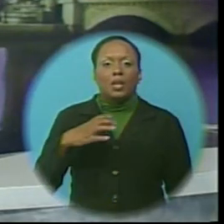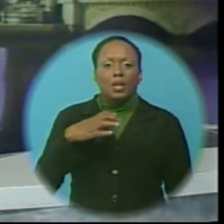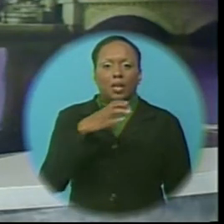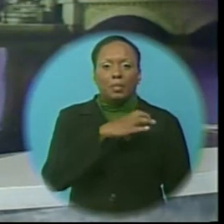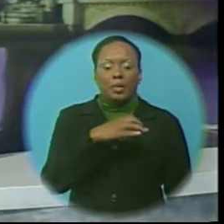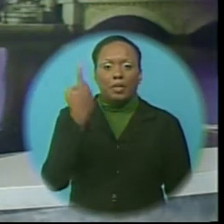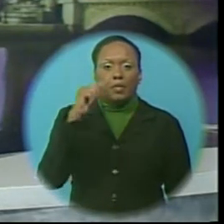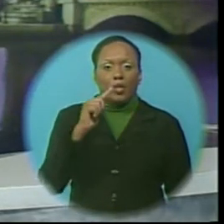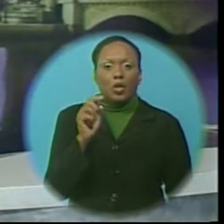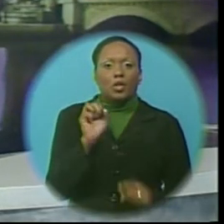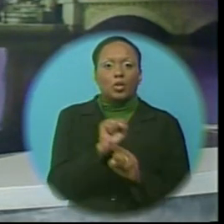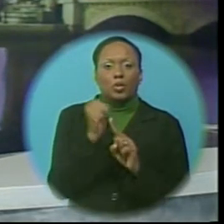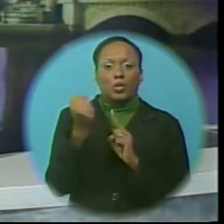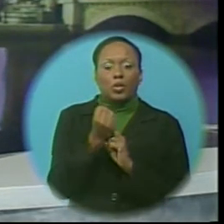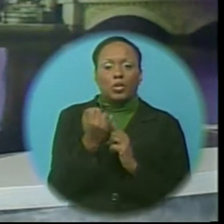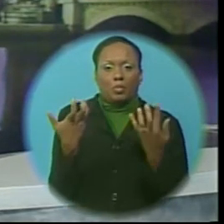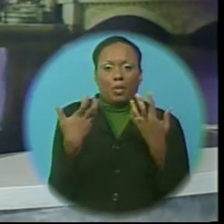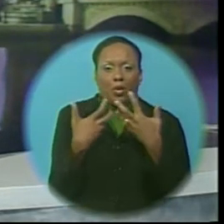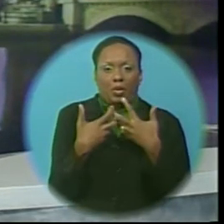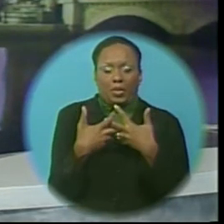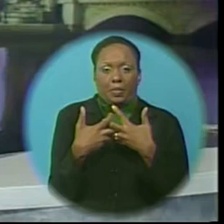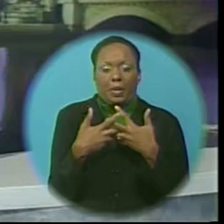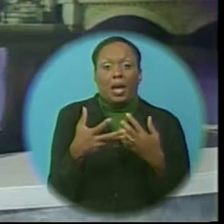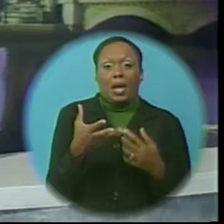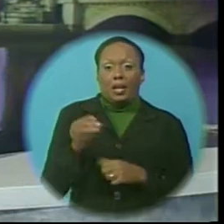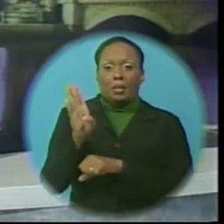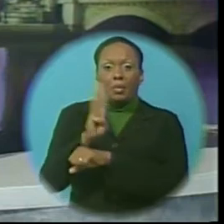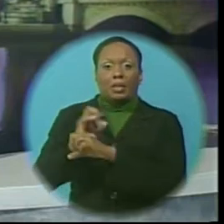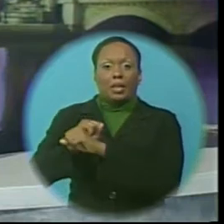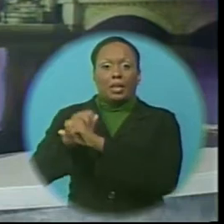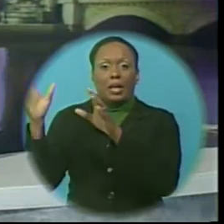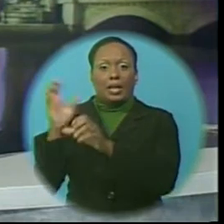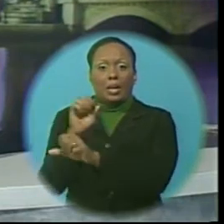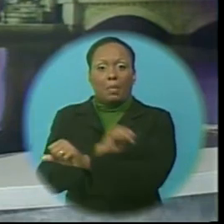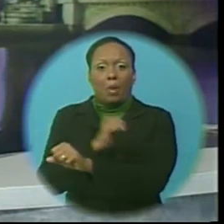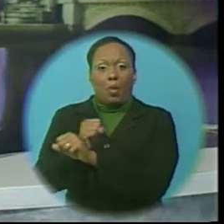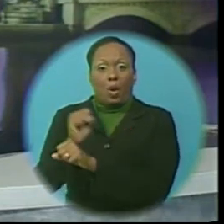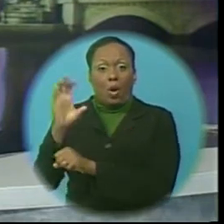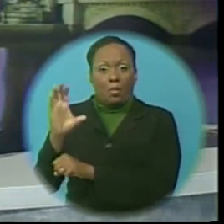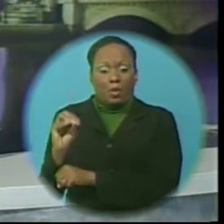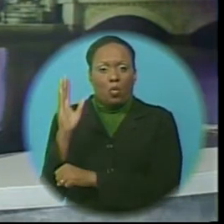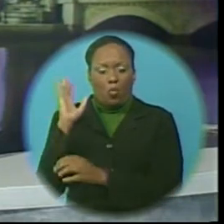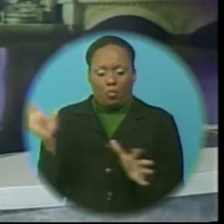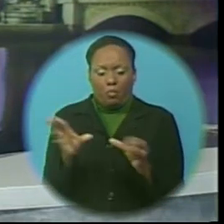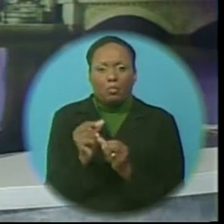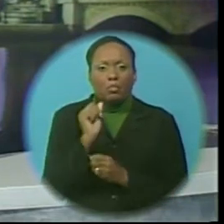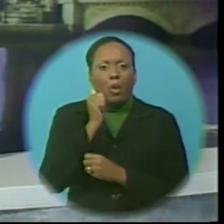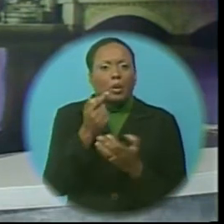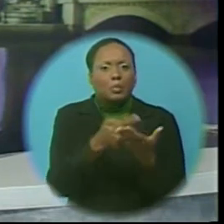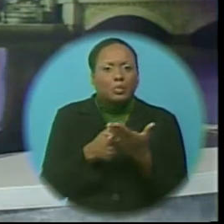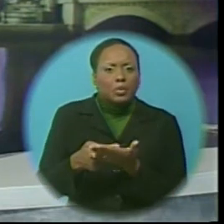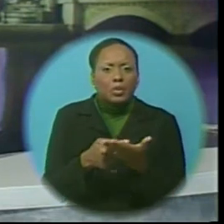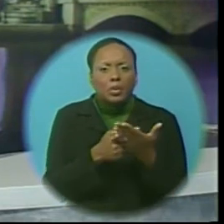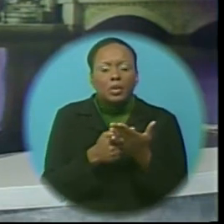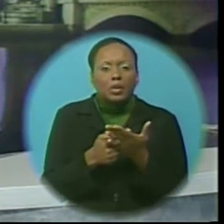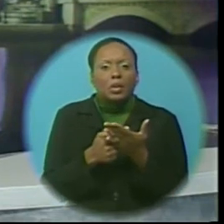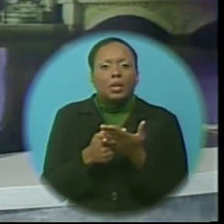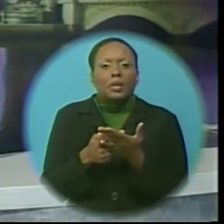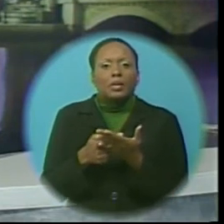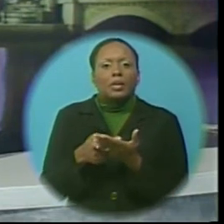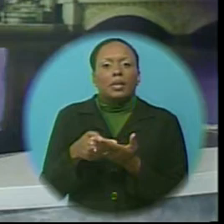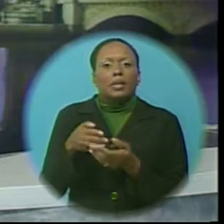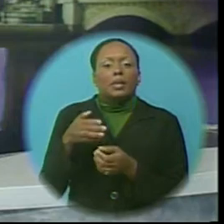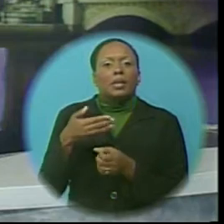The subcommittee of the Social Partnership and the Barbados Light and Power Company Limited are to meet tomorrow to discuss proposed